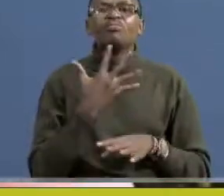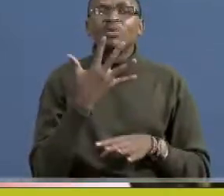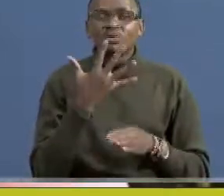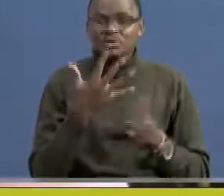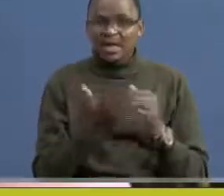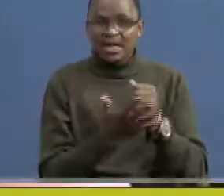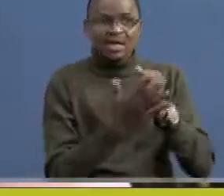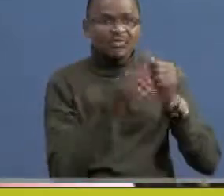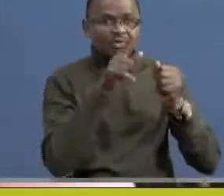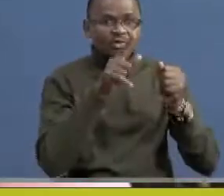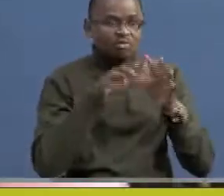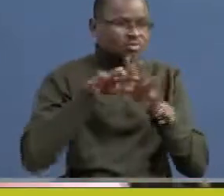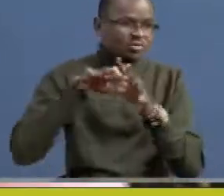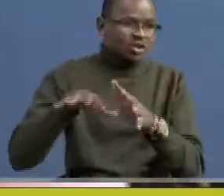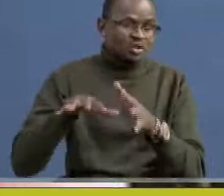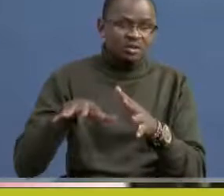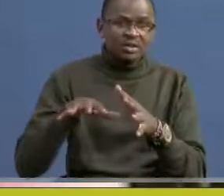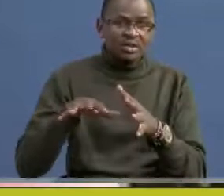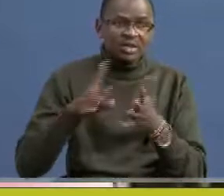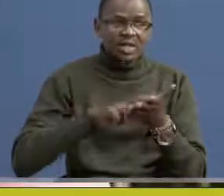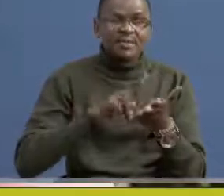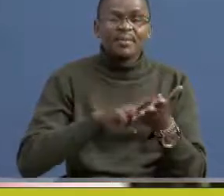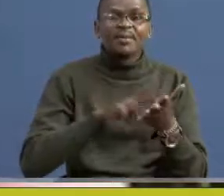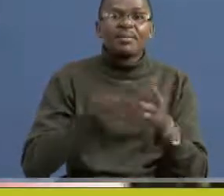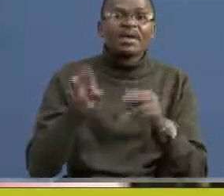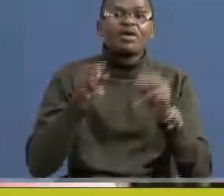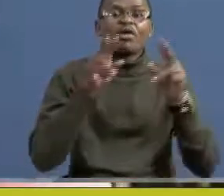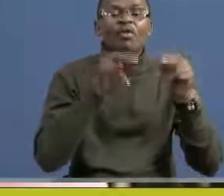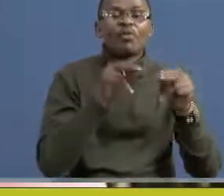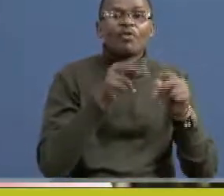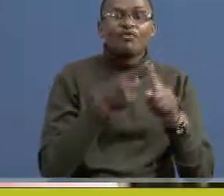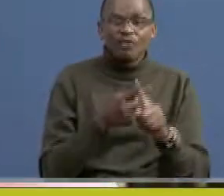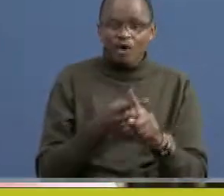helping yourself to quit and you're replacing the regular cigarette